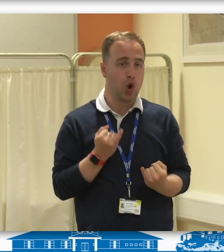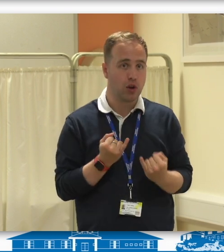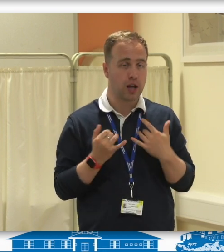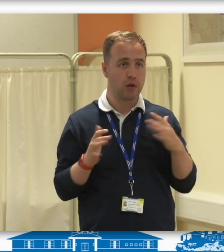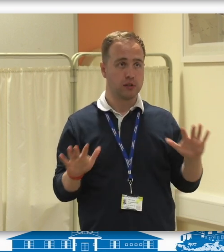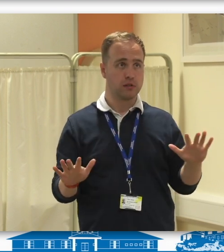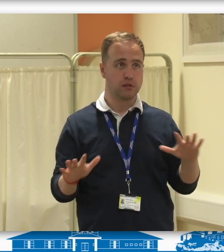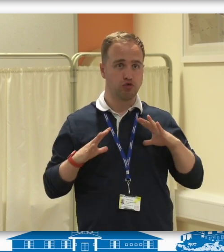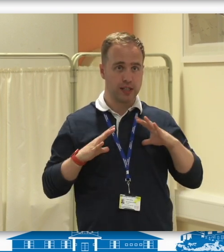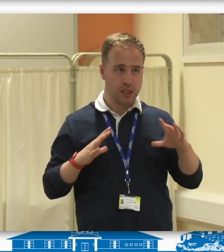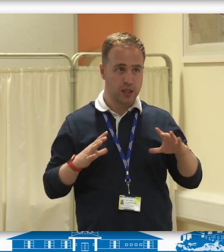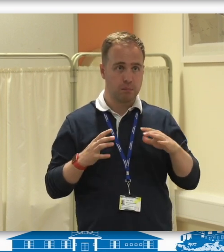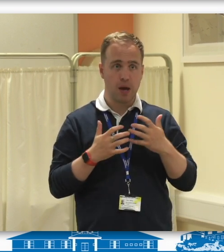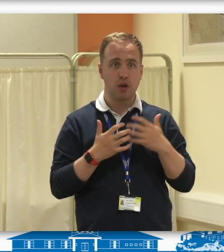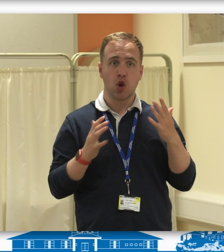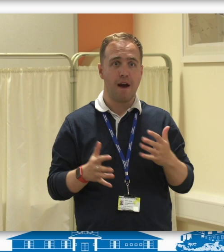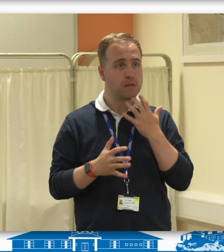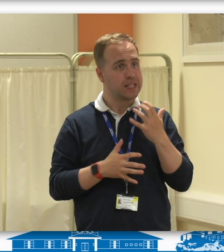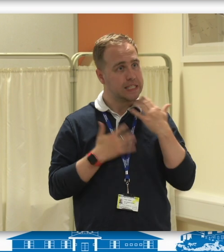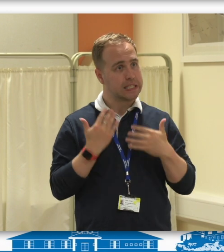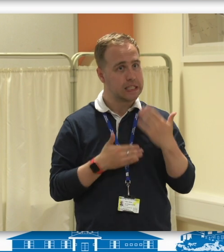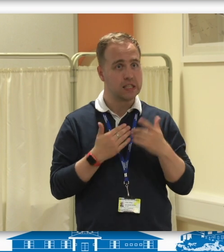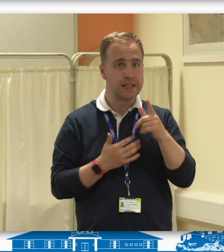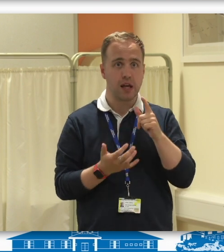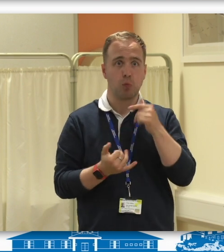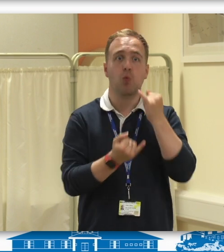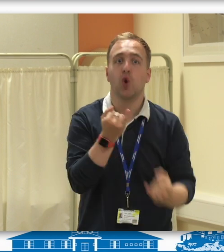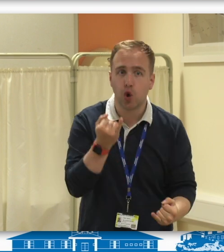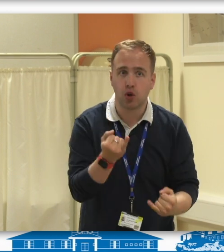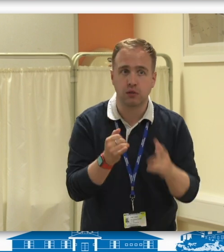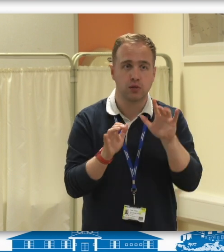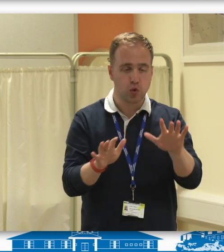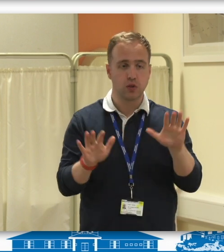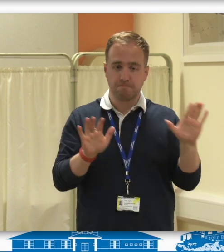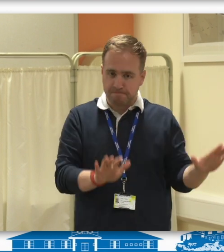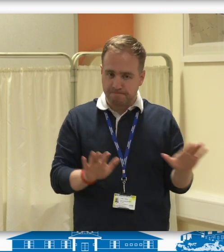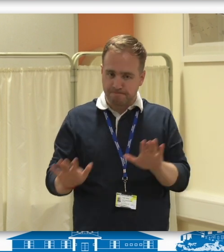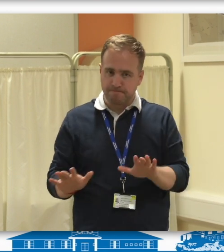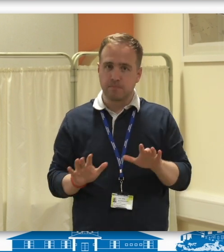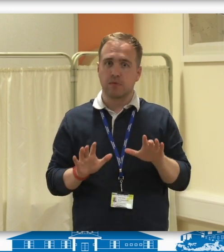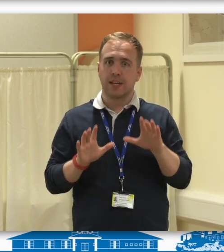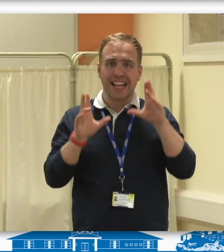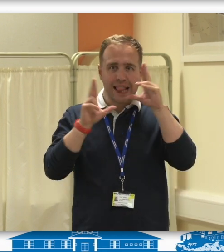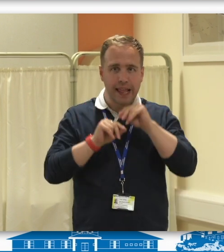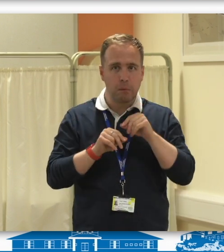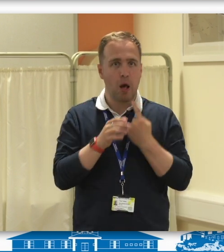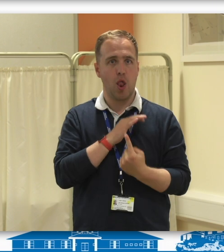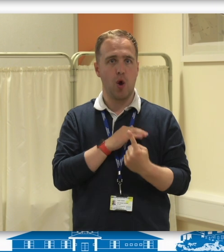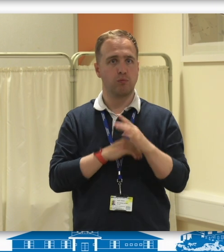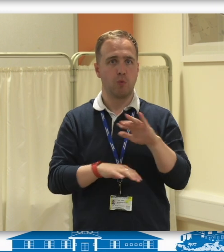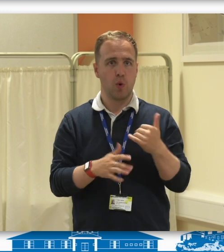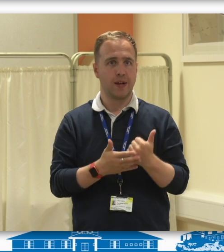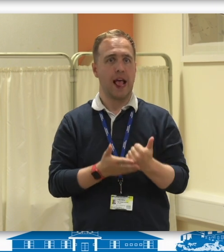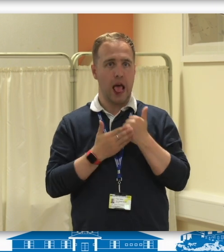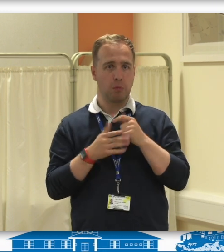seriously. That pushing through wasn't brave, it was actually destructive, and that rest alone and sleep don't fix chronic fatigue.